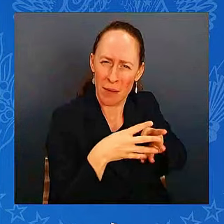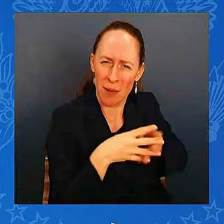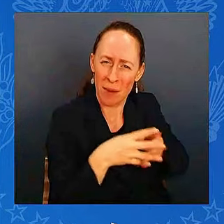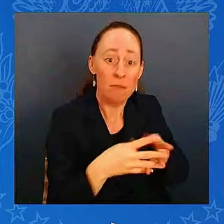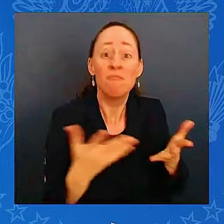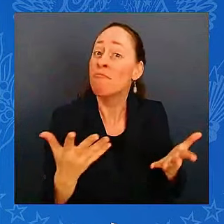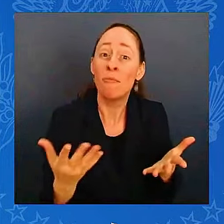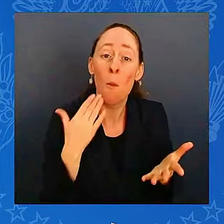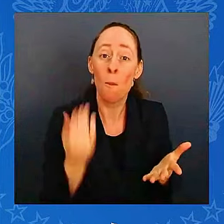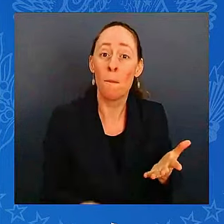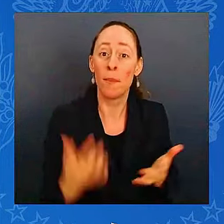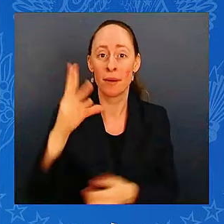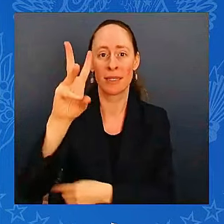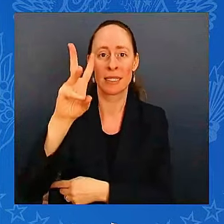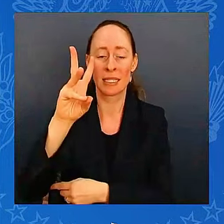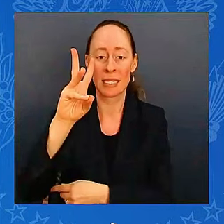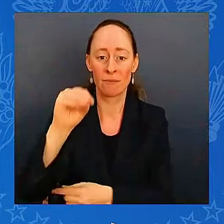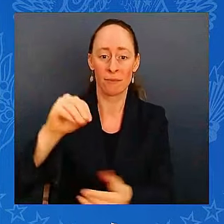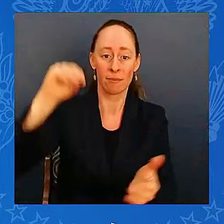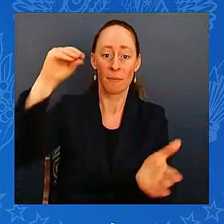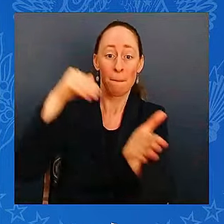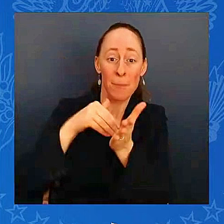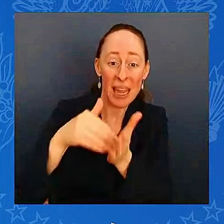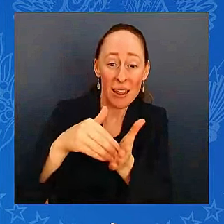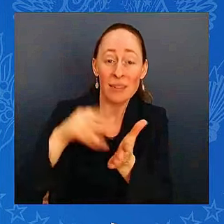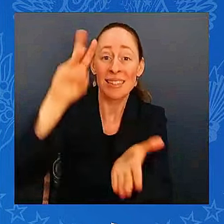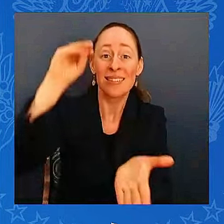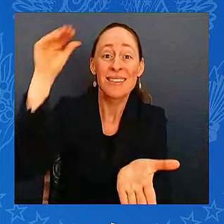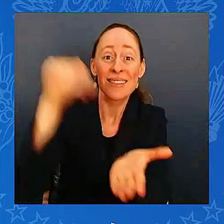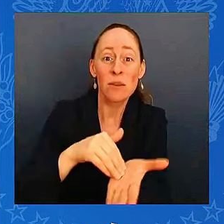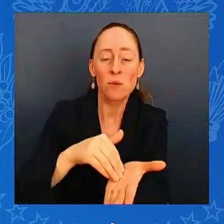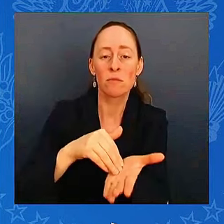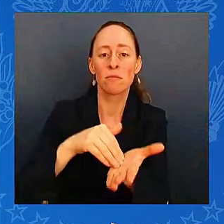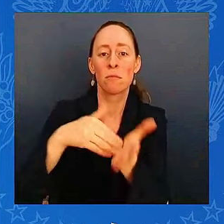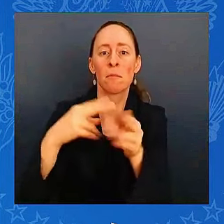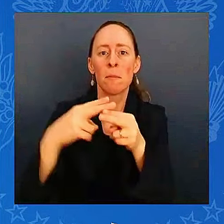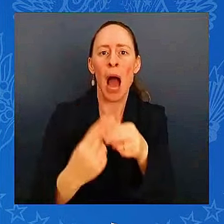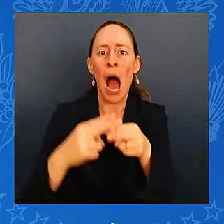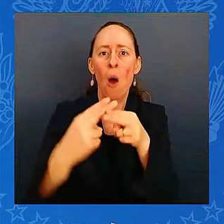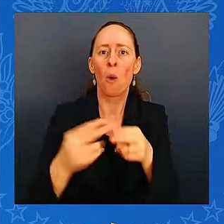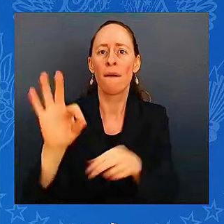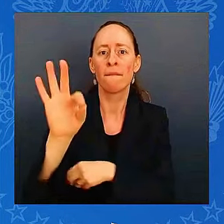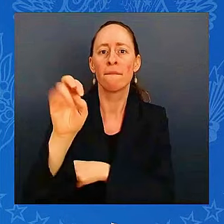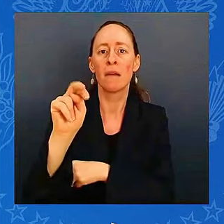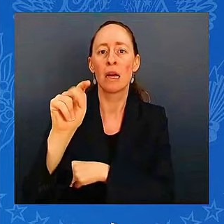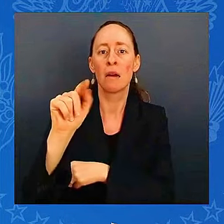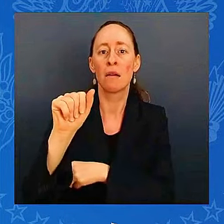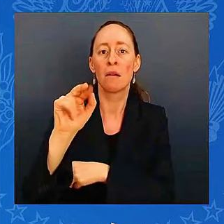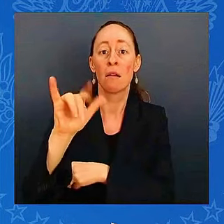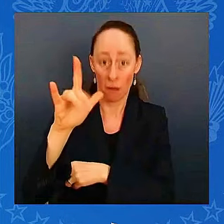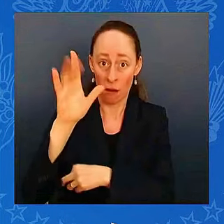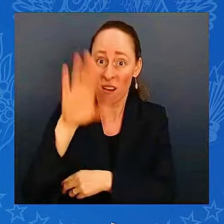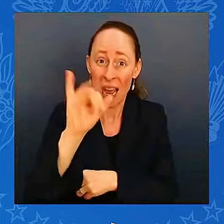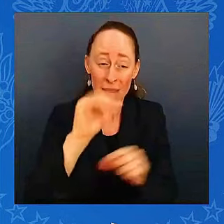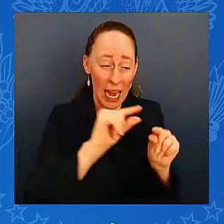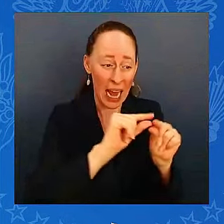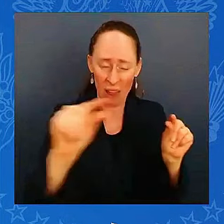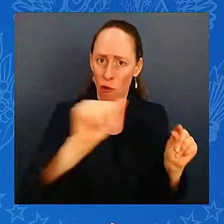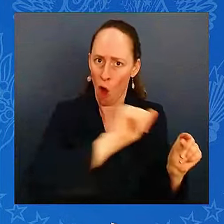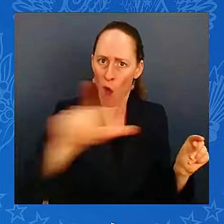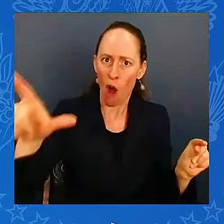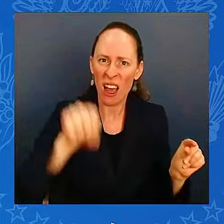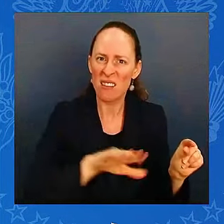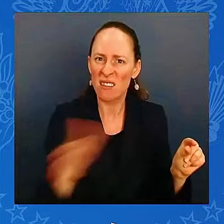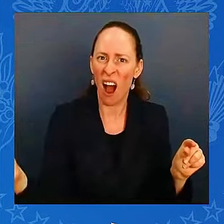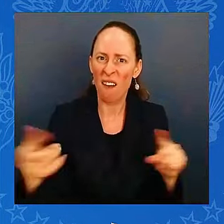over. Dozens of major cartel leaders and traffickers are now behind bars. And I'm proud to announce, for the first